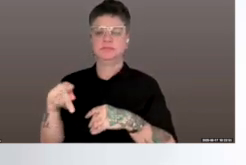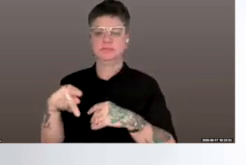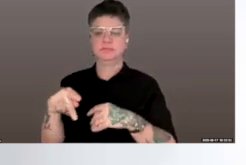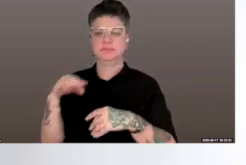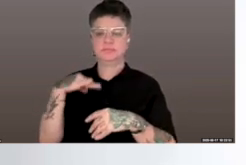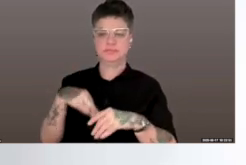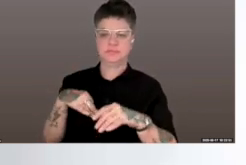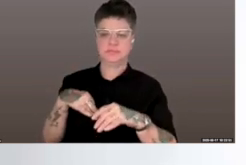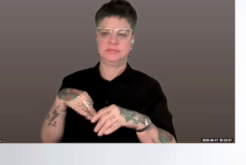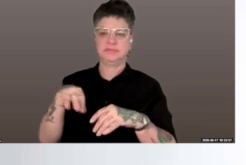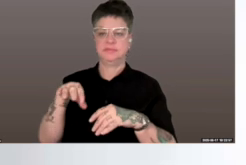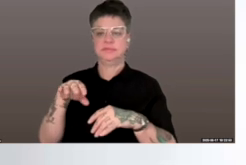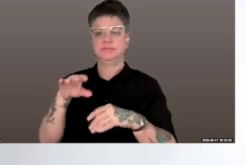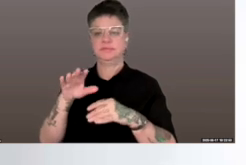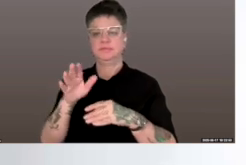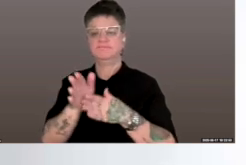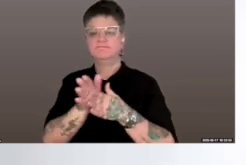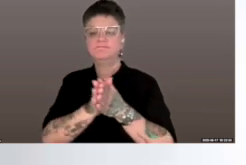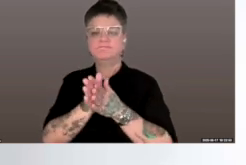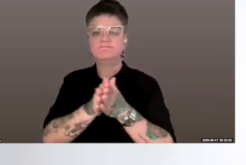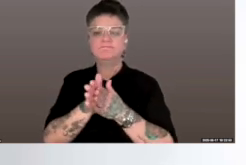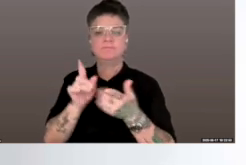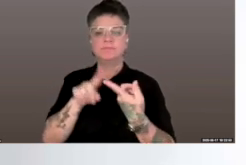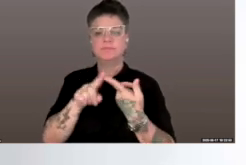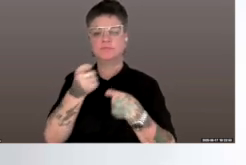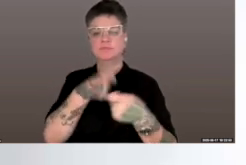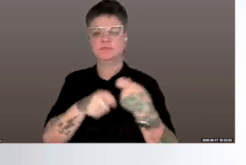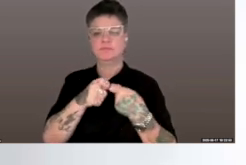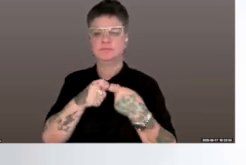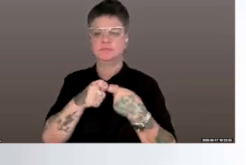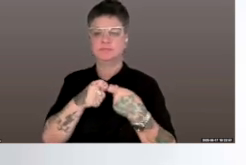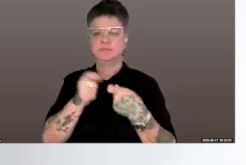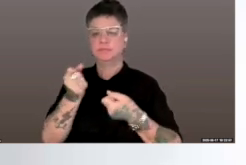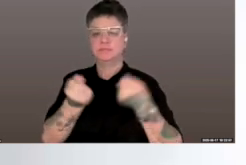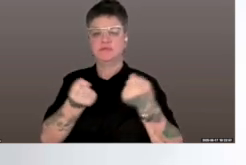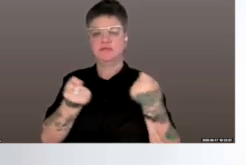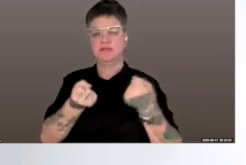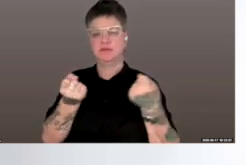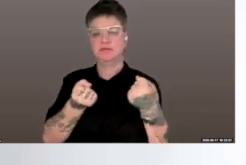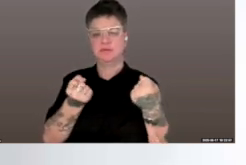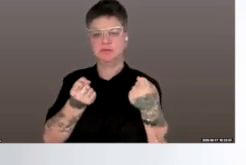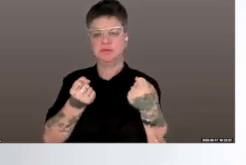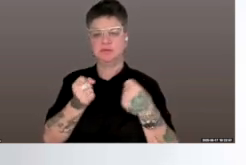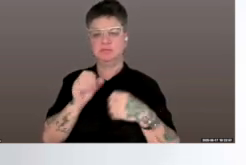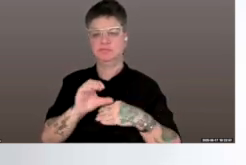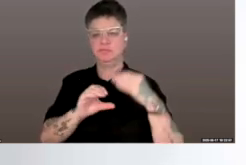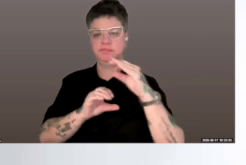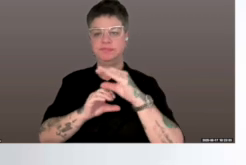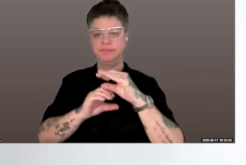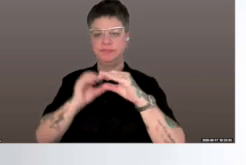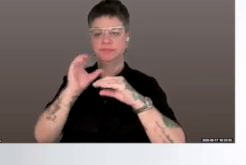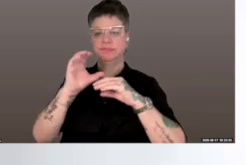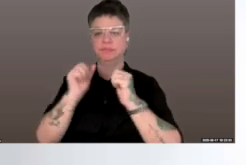The participant checks their eligibility for ZAP via a microsite or call